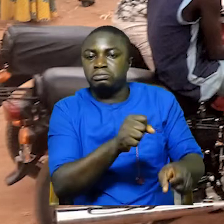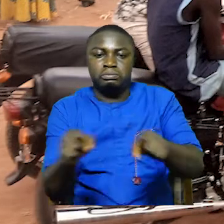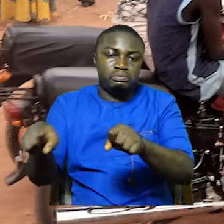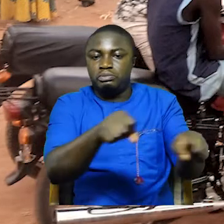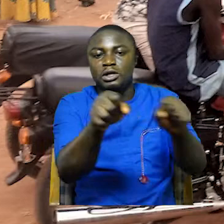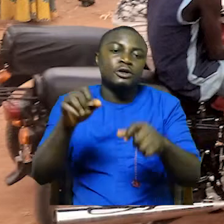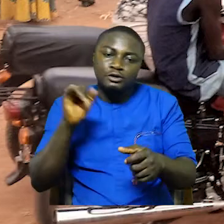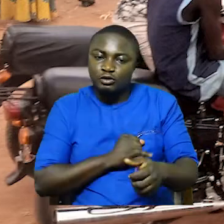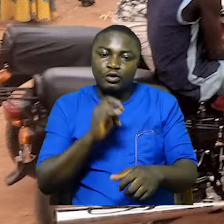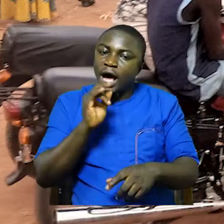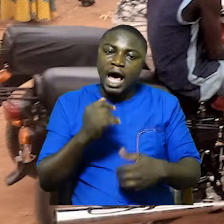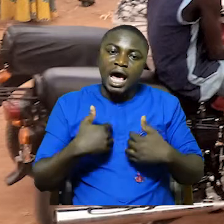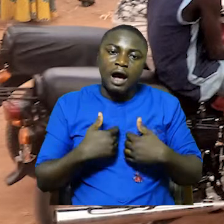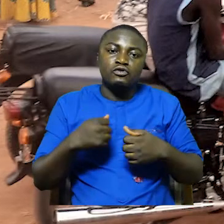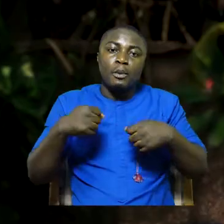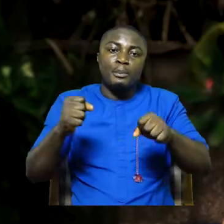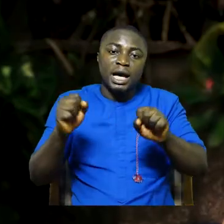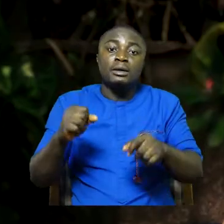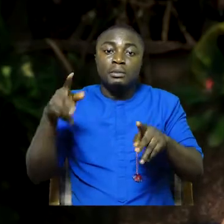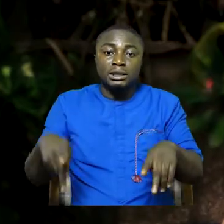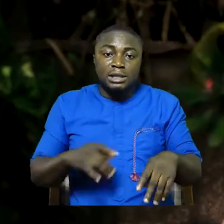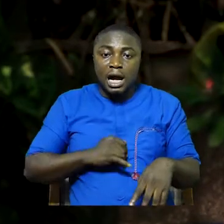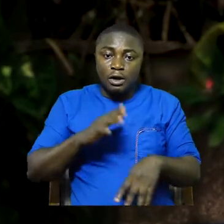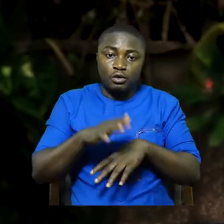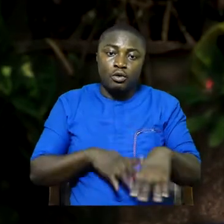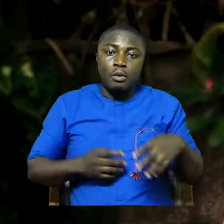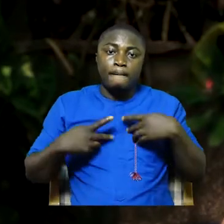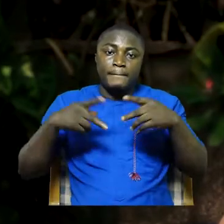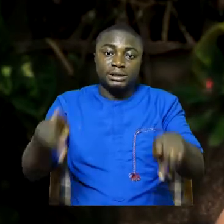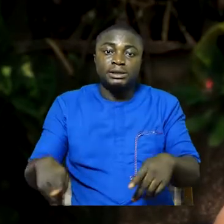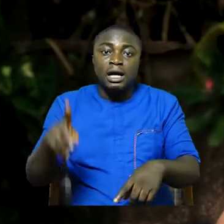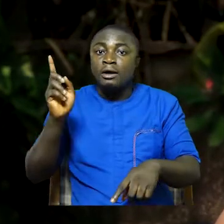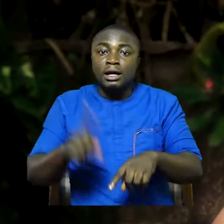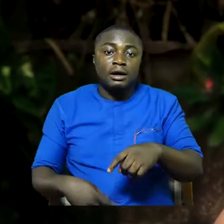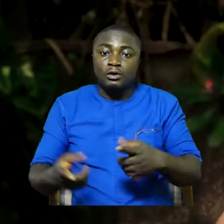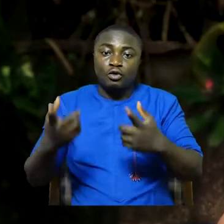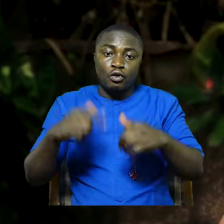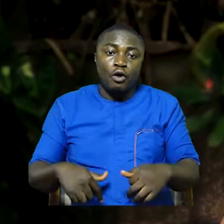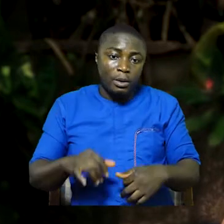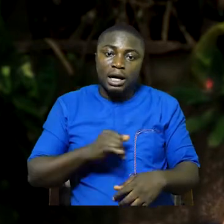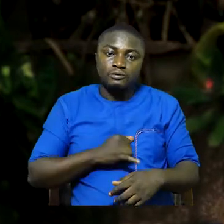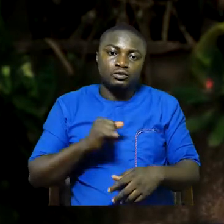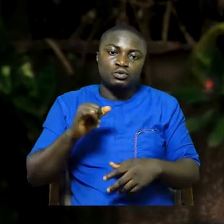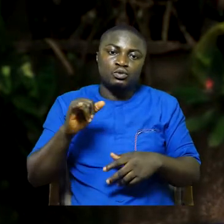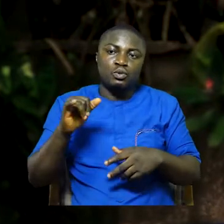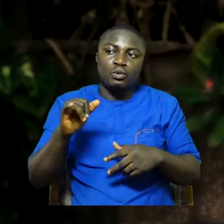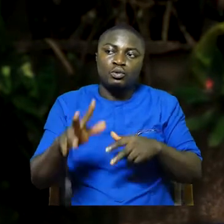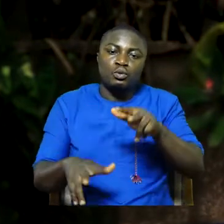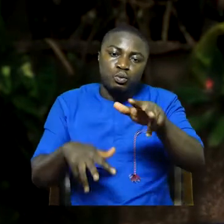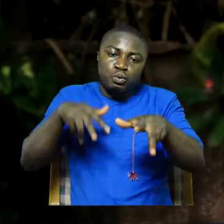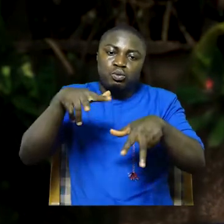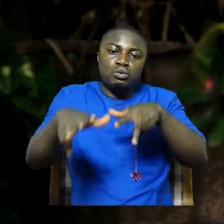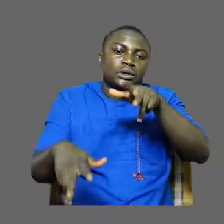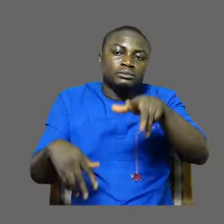very roughly. So I have bike person that I call. If he's not able to come, or if I'm not able to reach him, I have